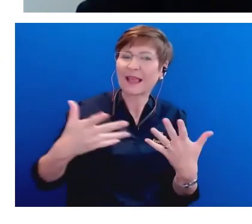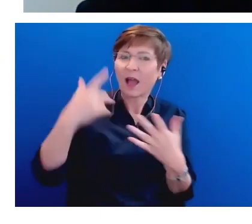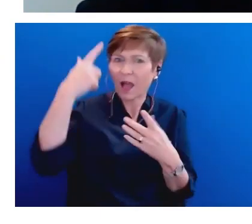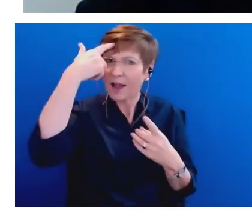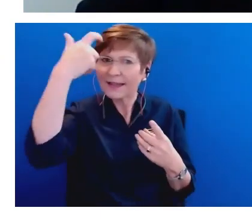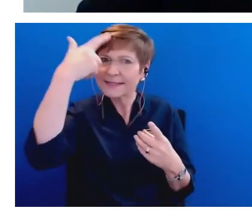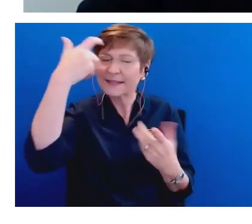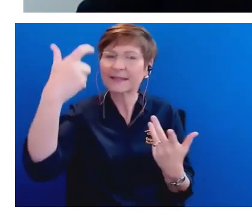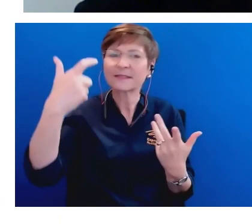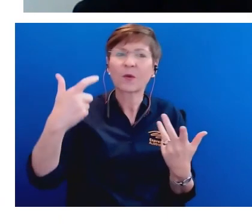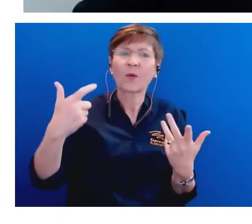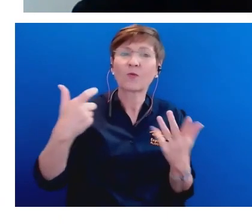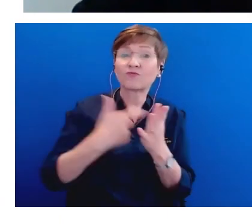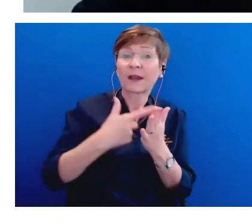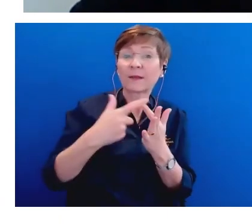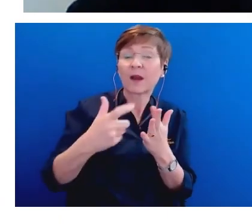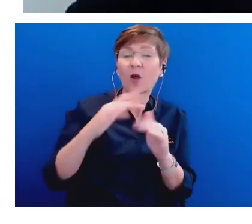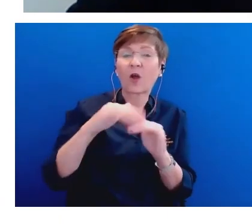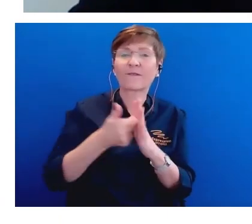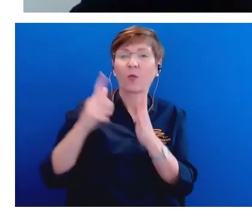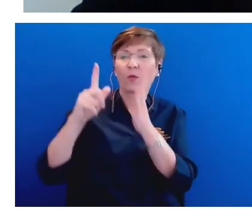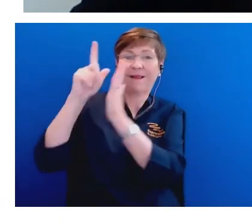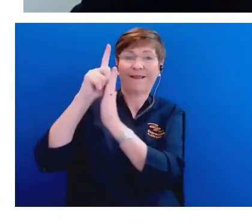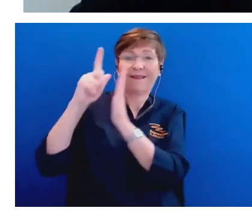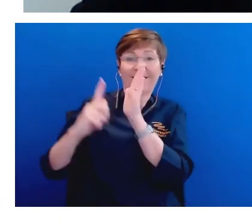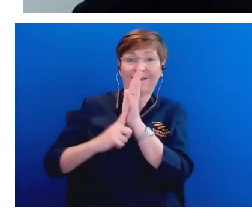for legislative reform in Victoria?